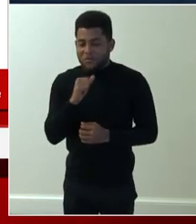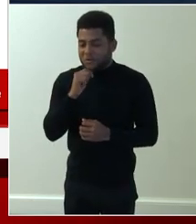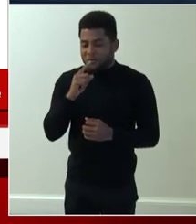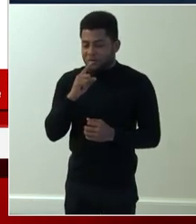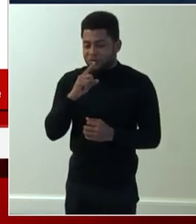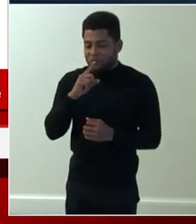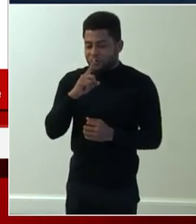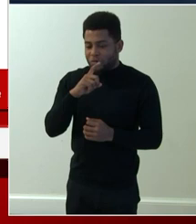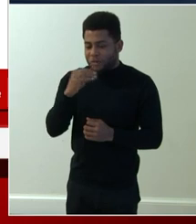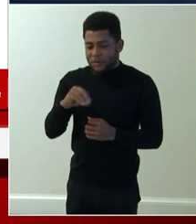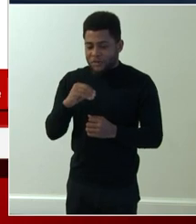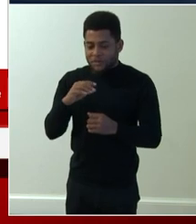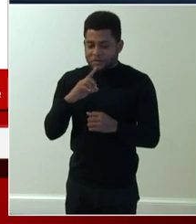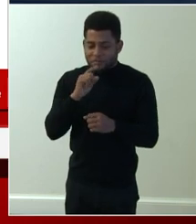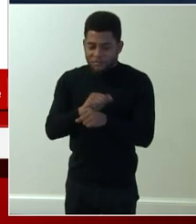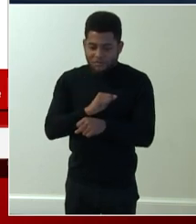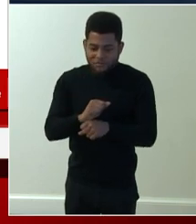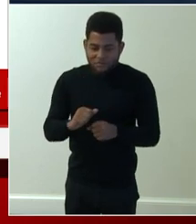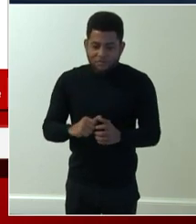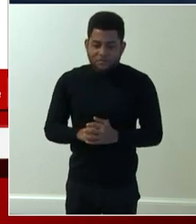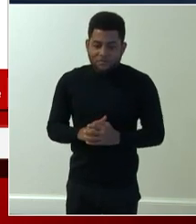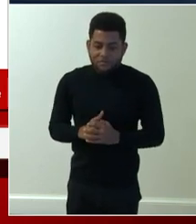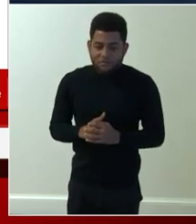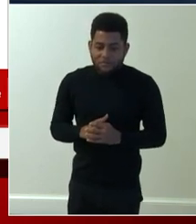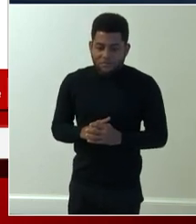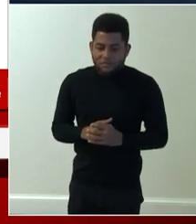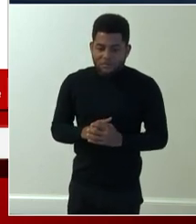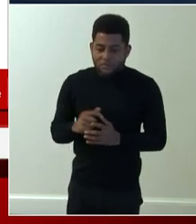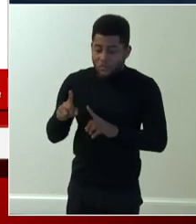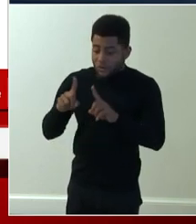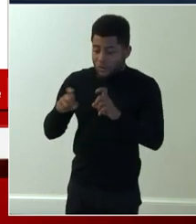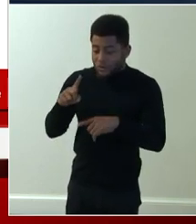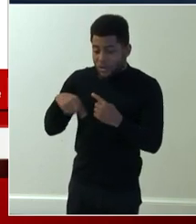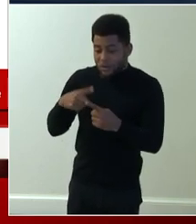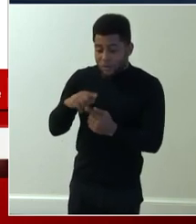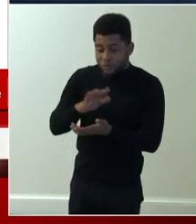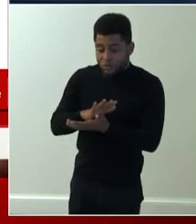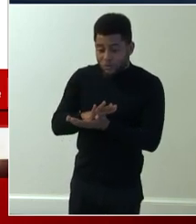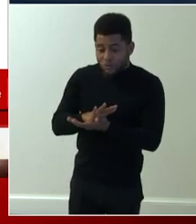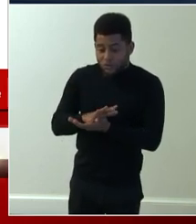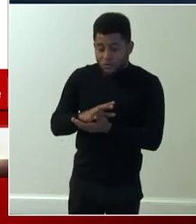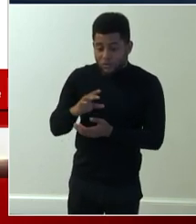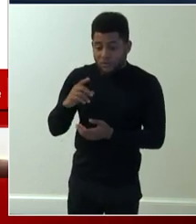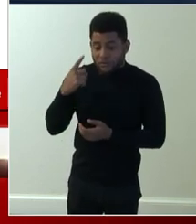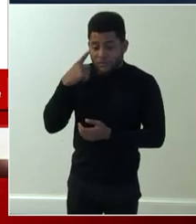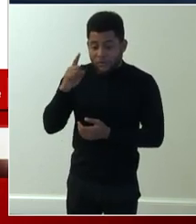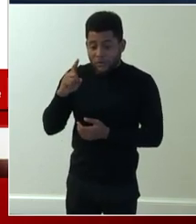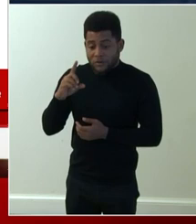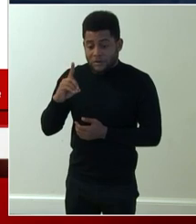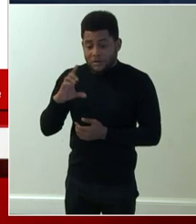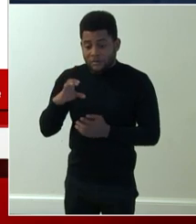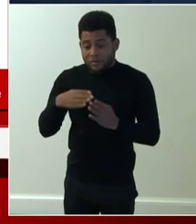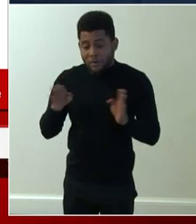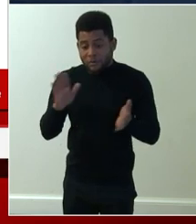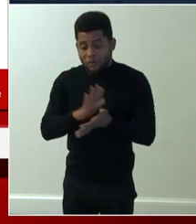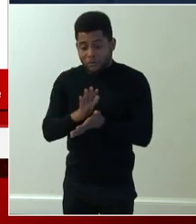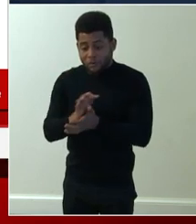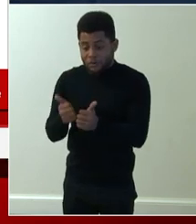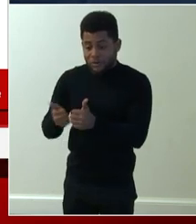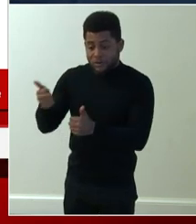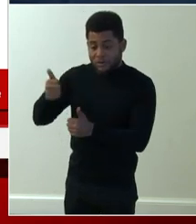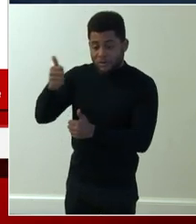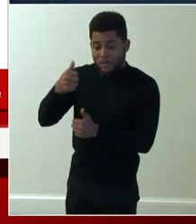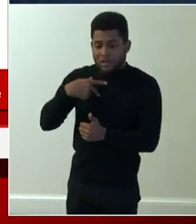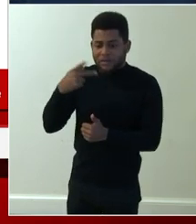evolve. Okay, thanks. And a quick question about schools, I guess for the Chancellor. I've seen a lot of confusion among parents